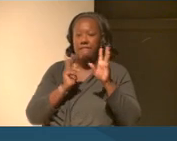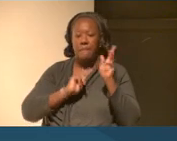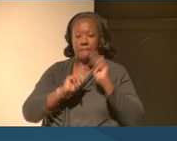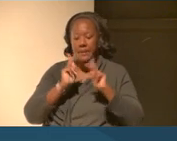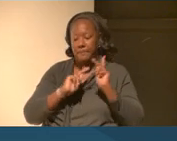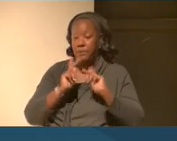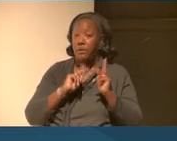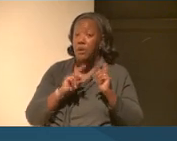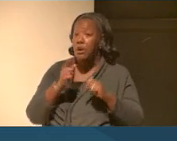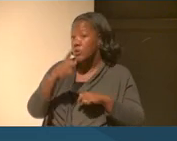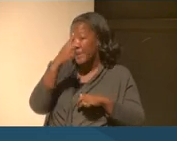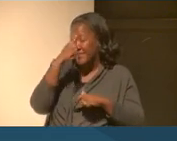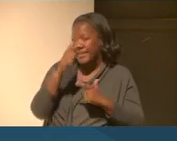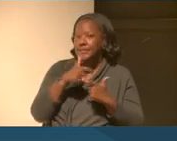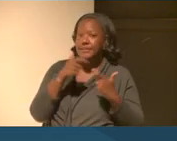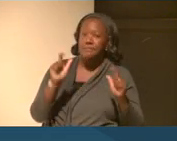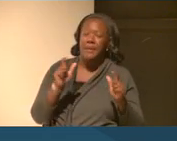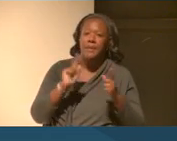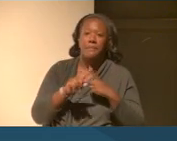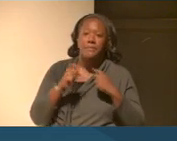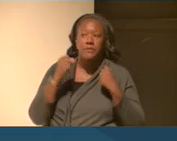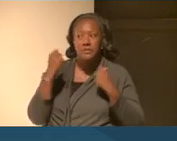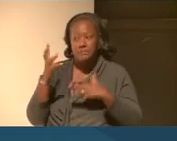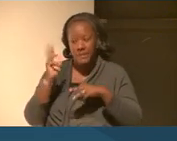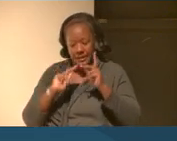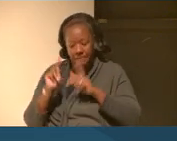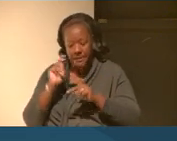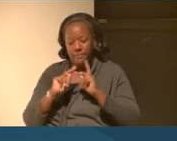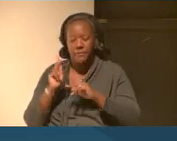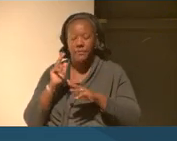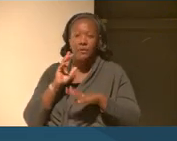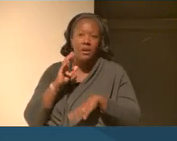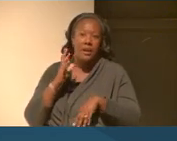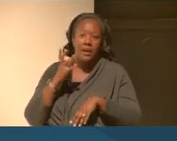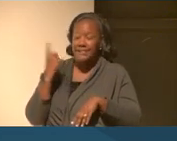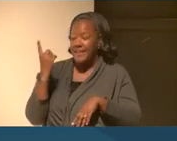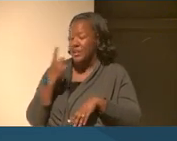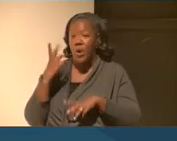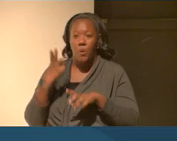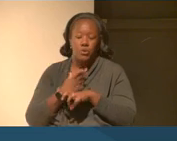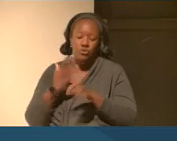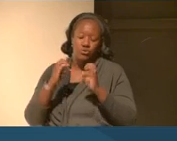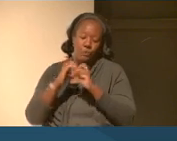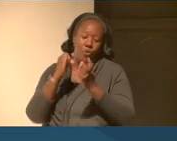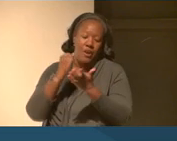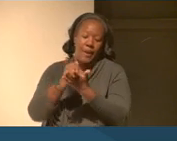think of, it's big, but they're actually, the number of people working on any particular thing is small, and they can always use help.